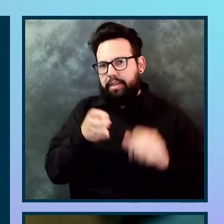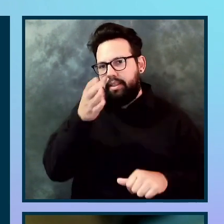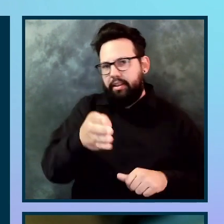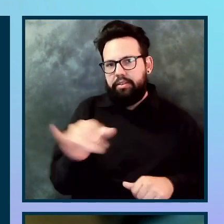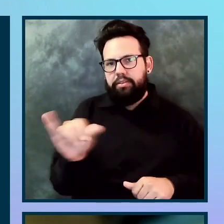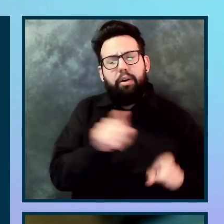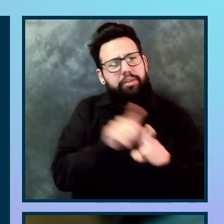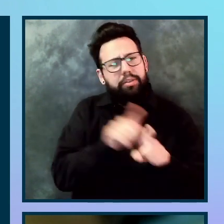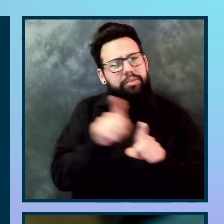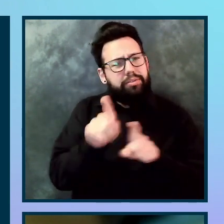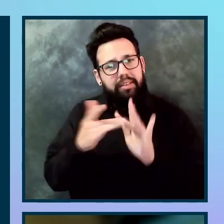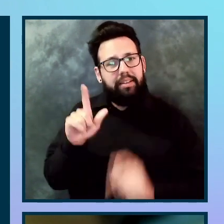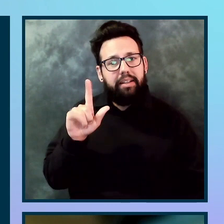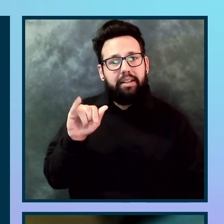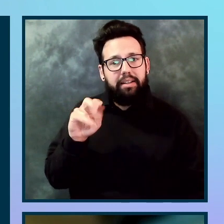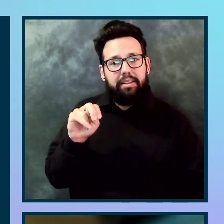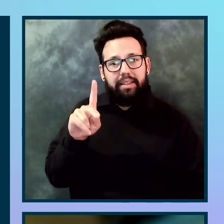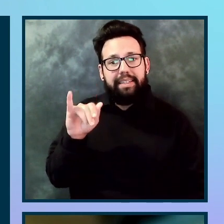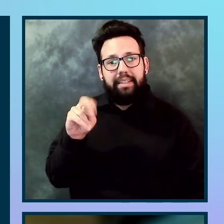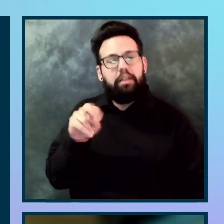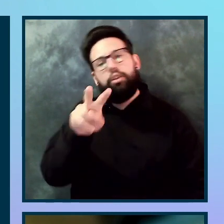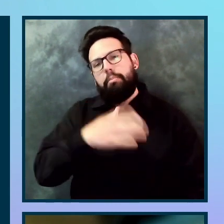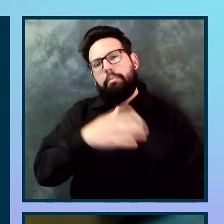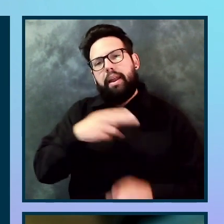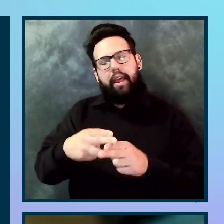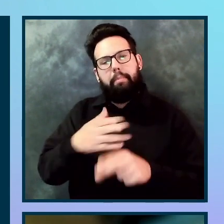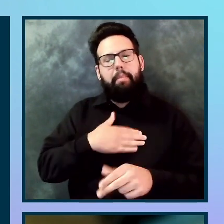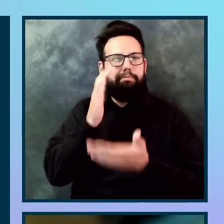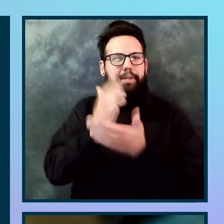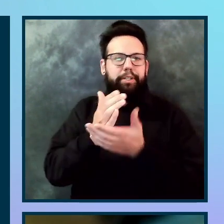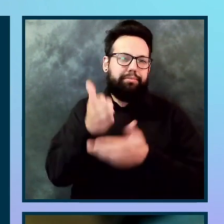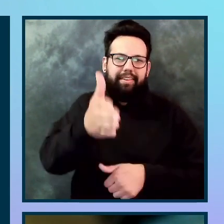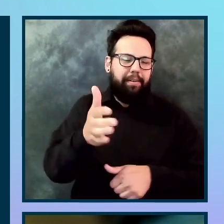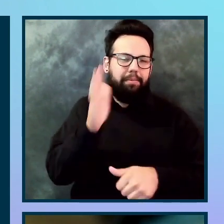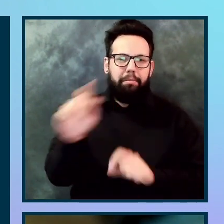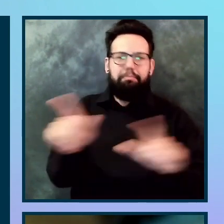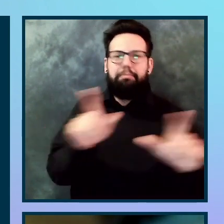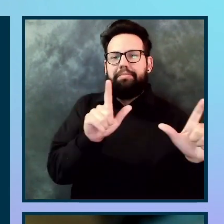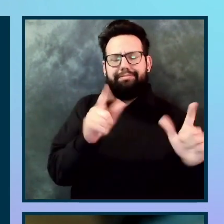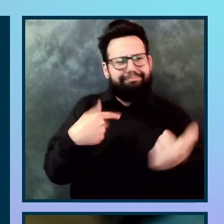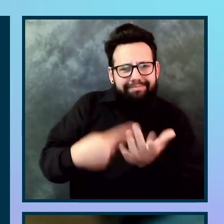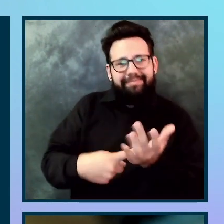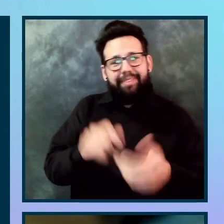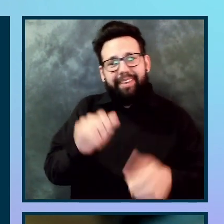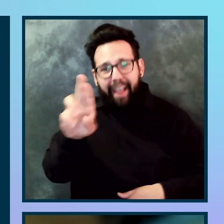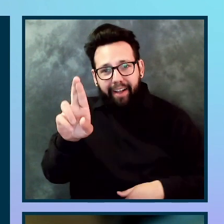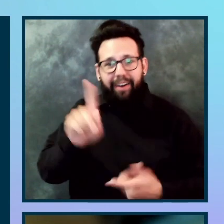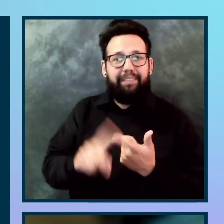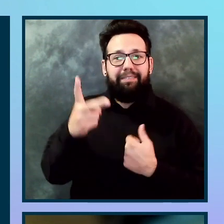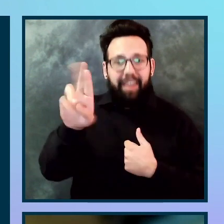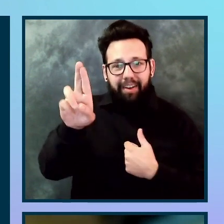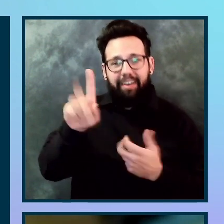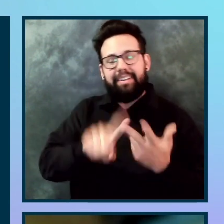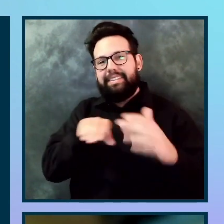on LinkedIn. You just search for Deb Mayers as well. I'm always happy to talk about AR, VR, accessibility,